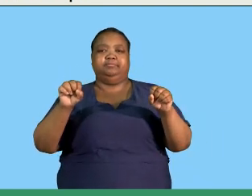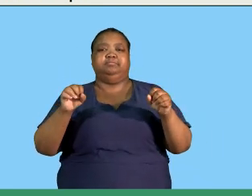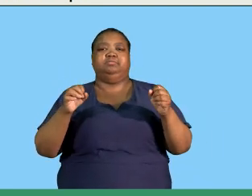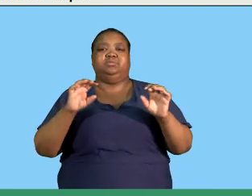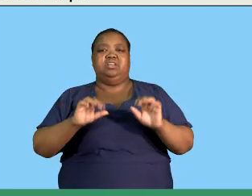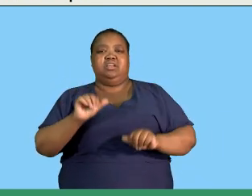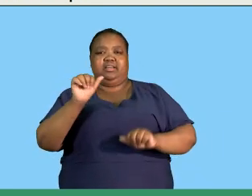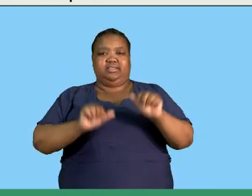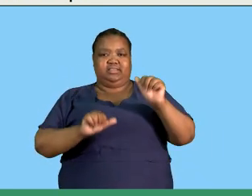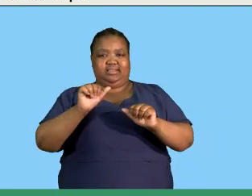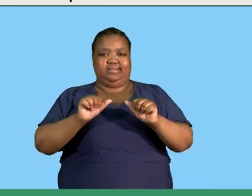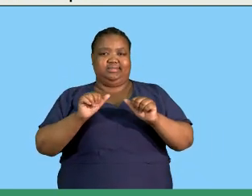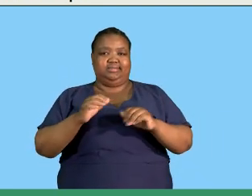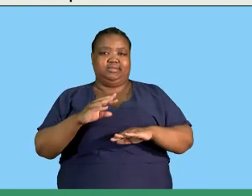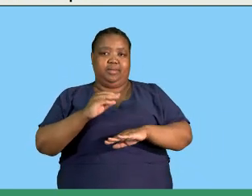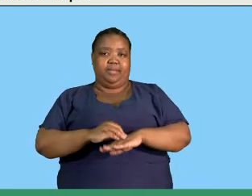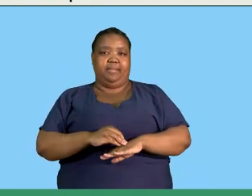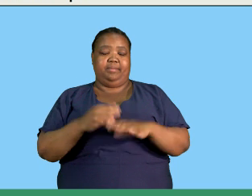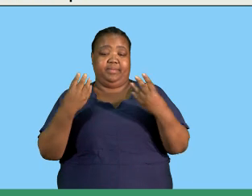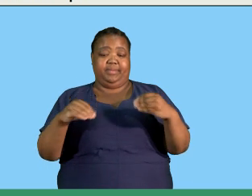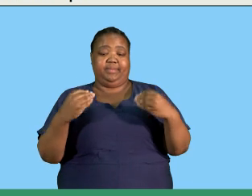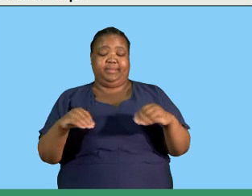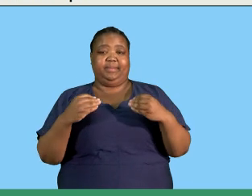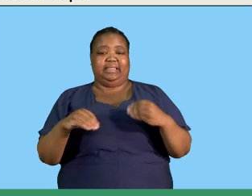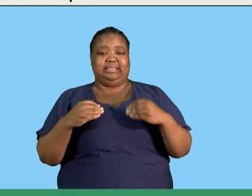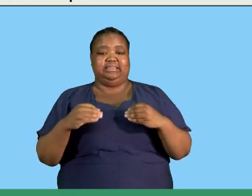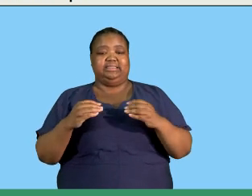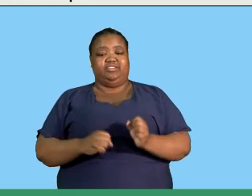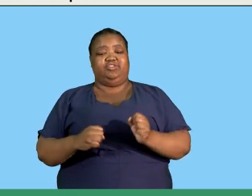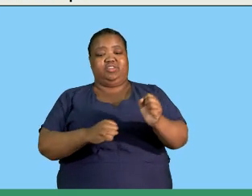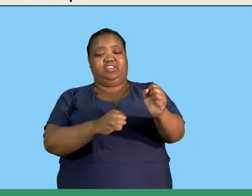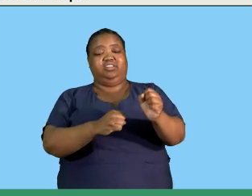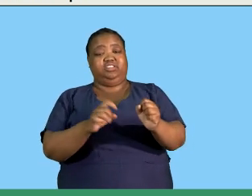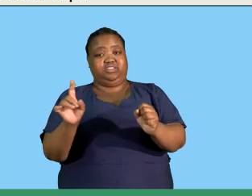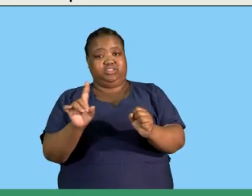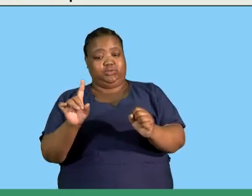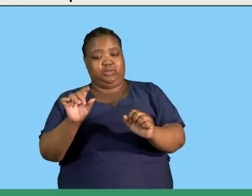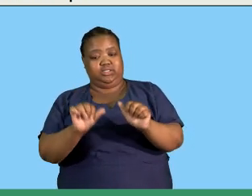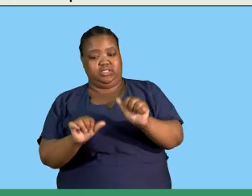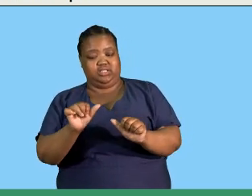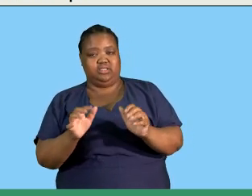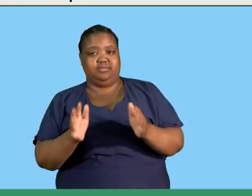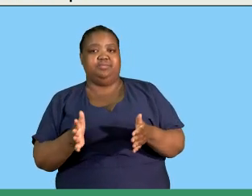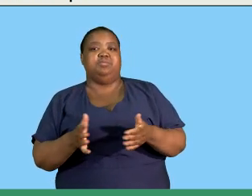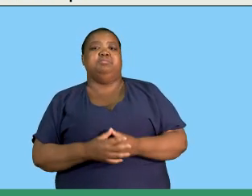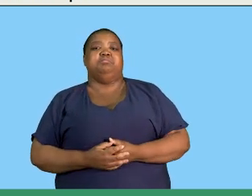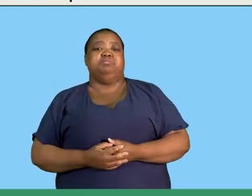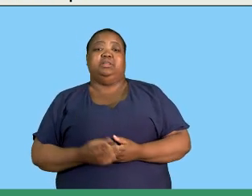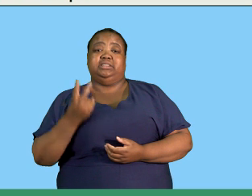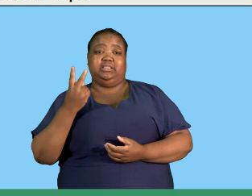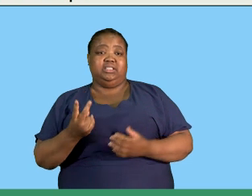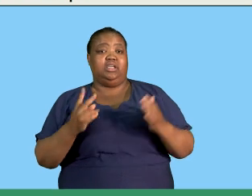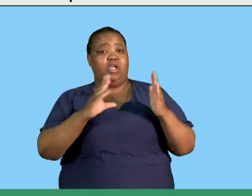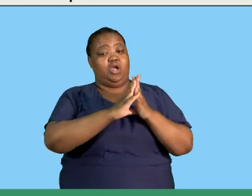the underlying basis of the business strategy. I'm sure you can see it's the same. Nothing has been